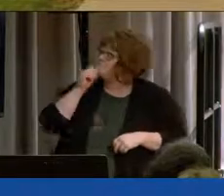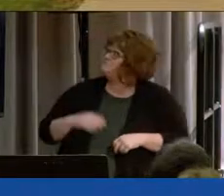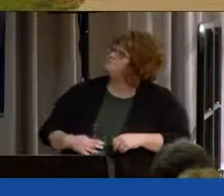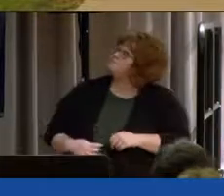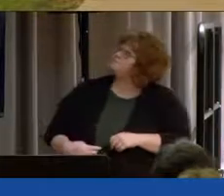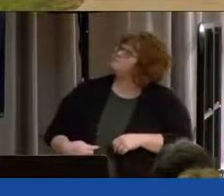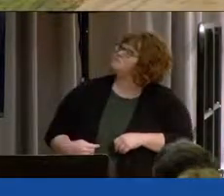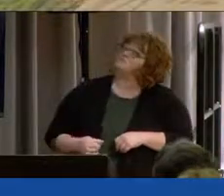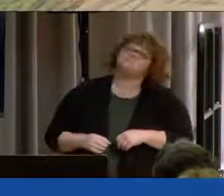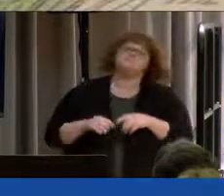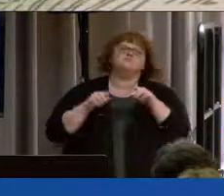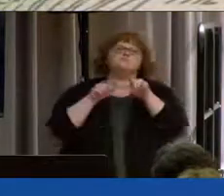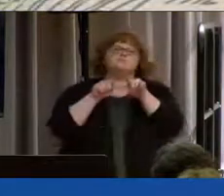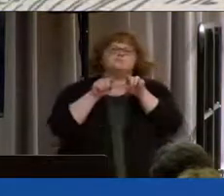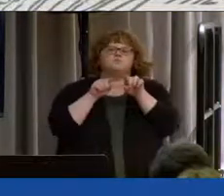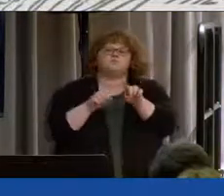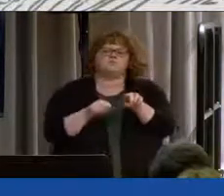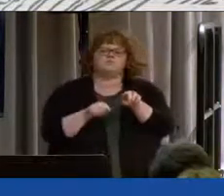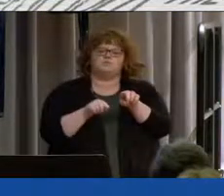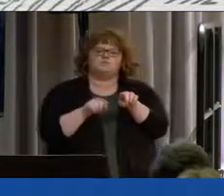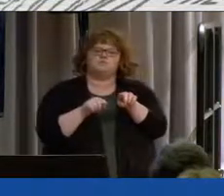a period in